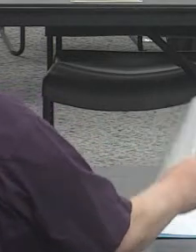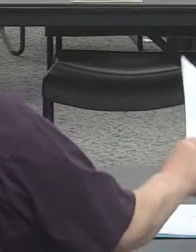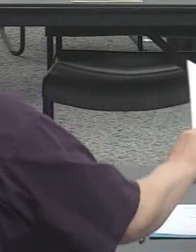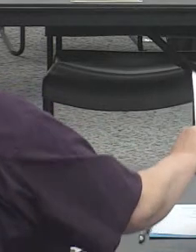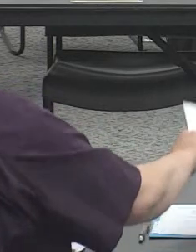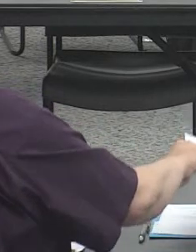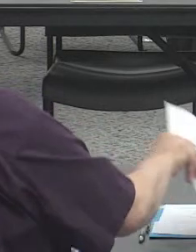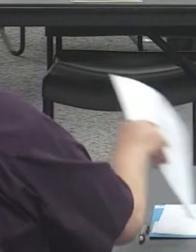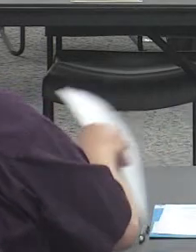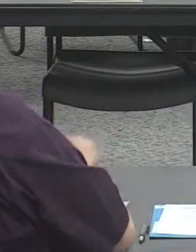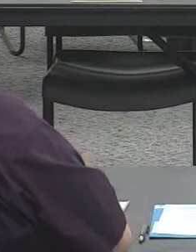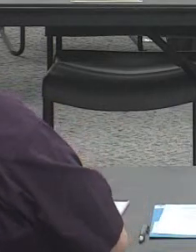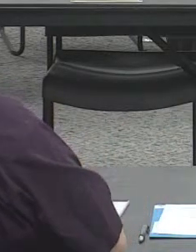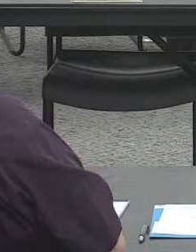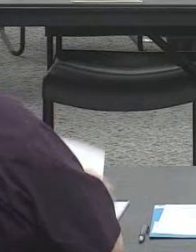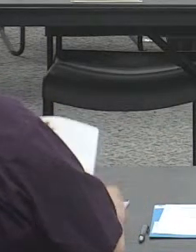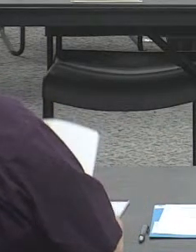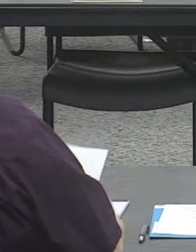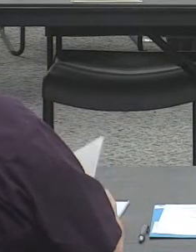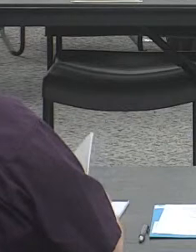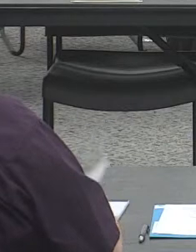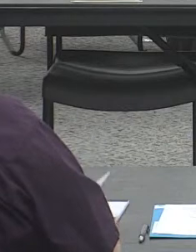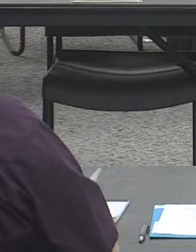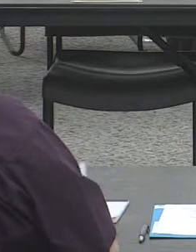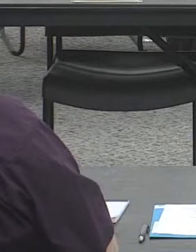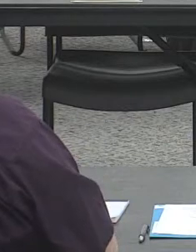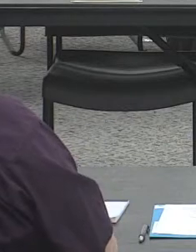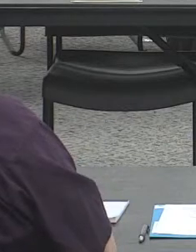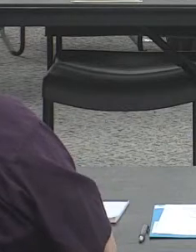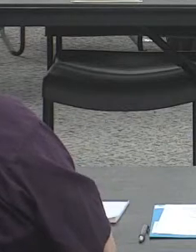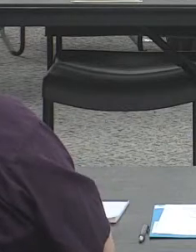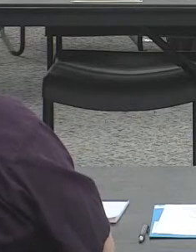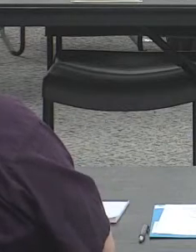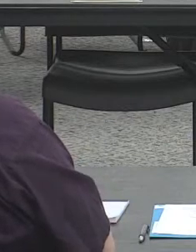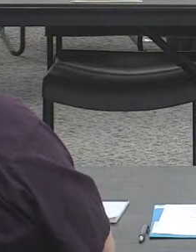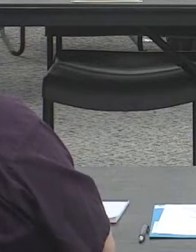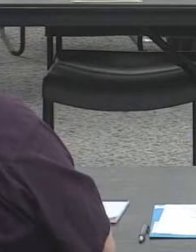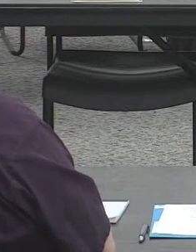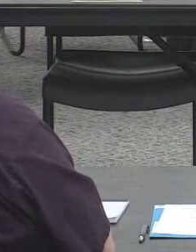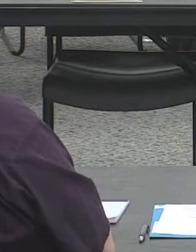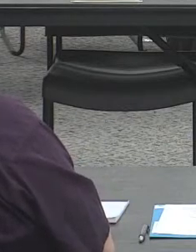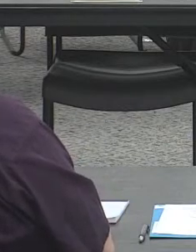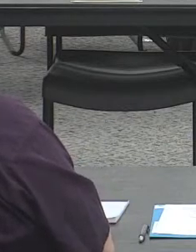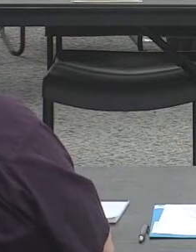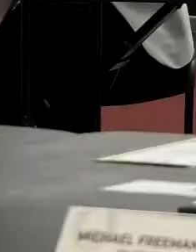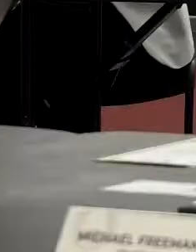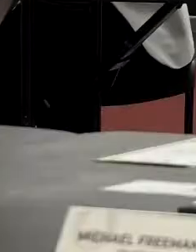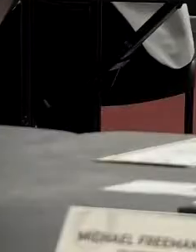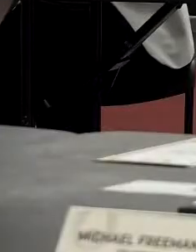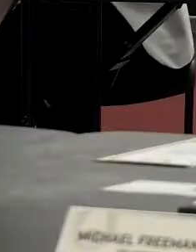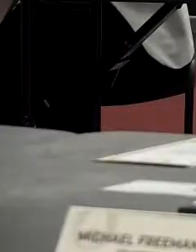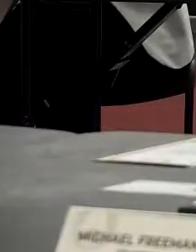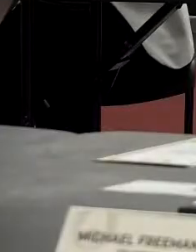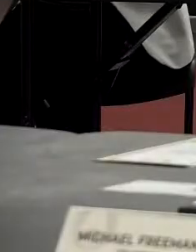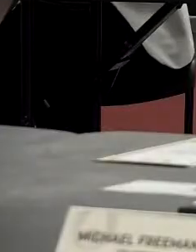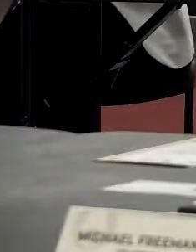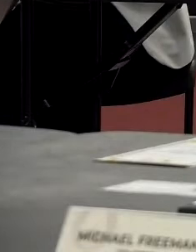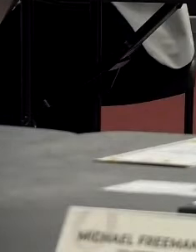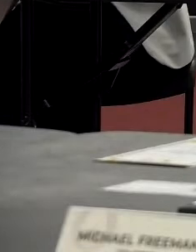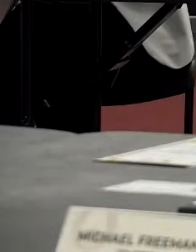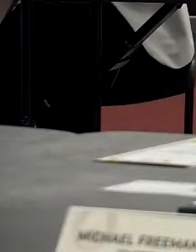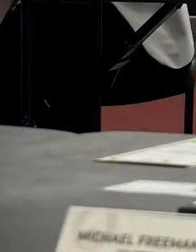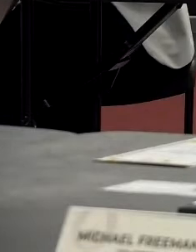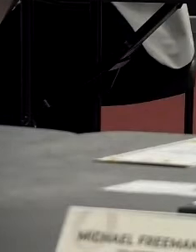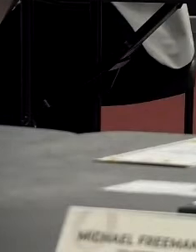Simon, Figura, and Parker had 712. So I'm wondering, because it's already been procured, and if we look at